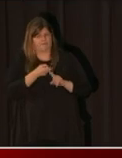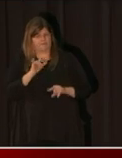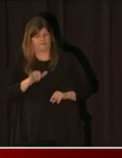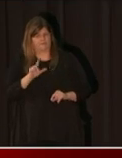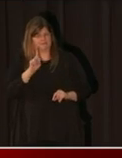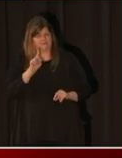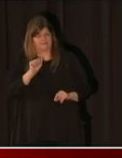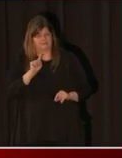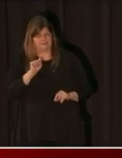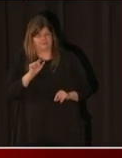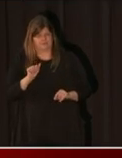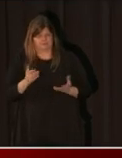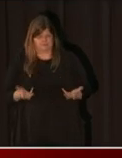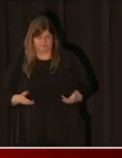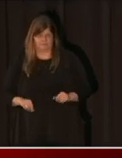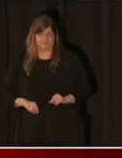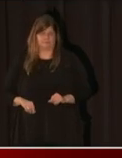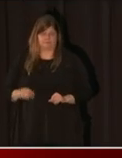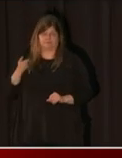Nesbitt.